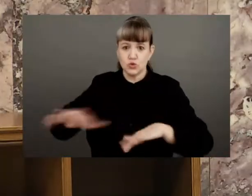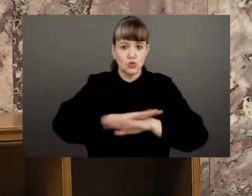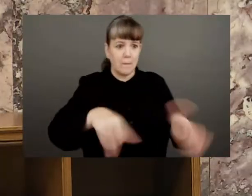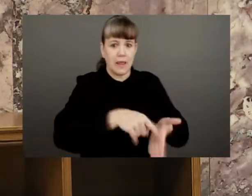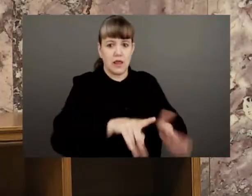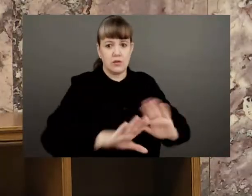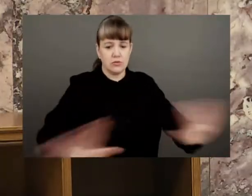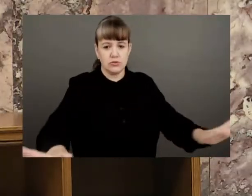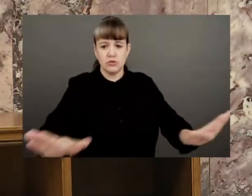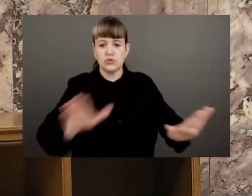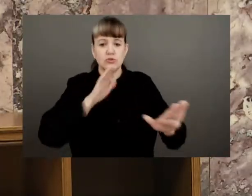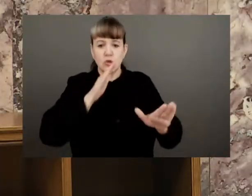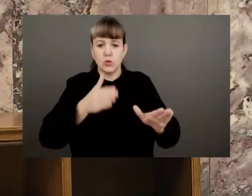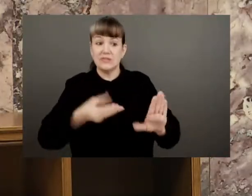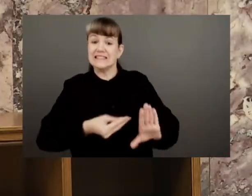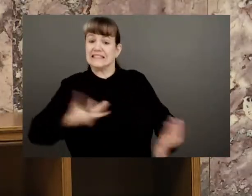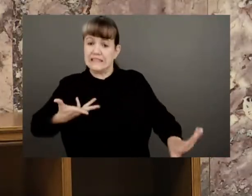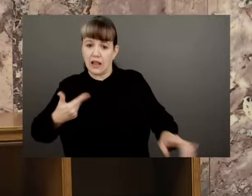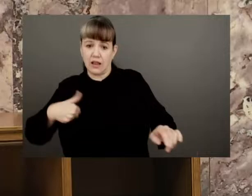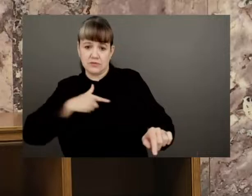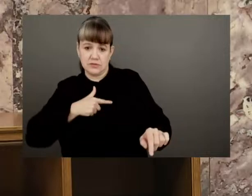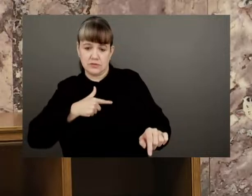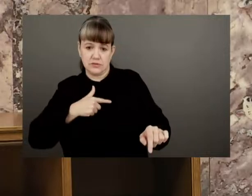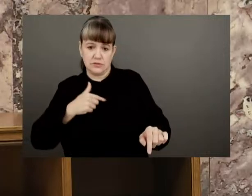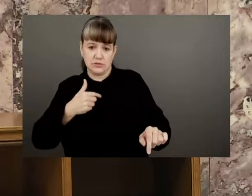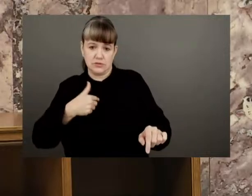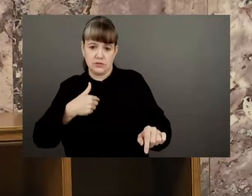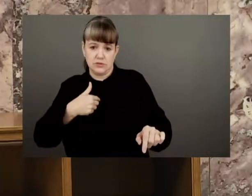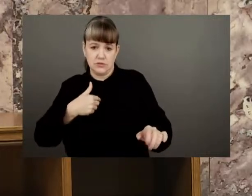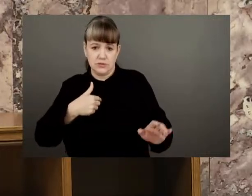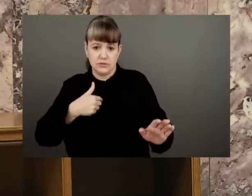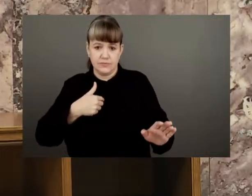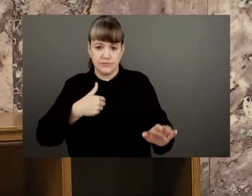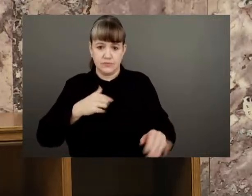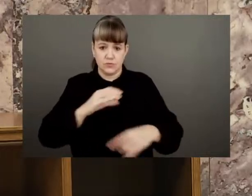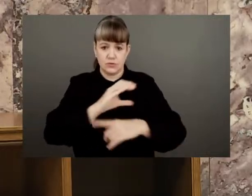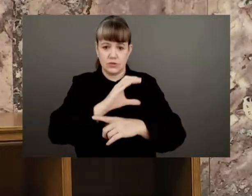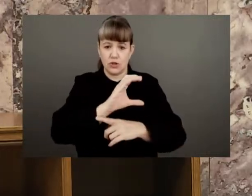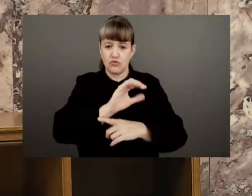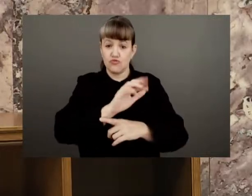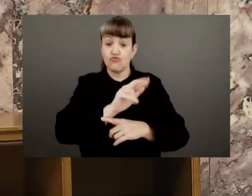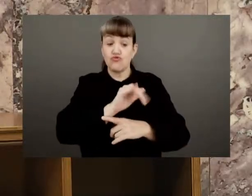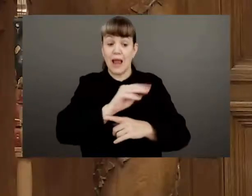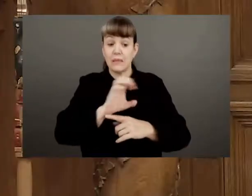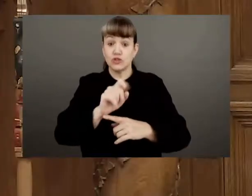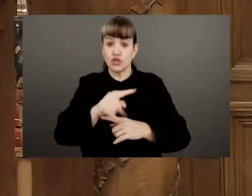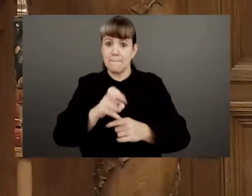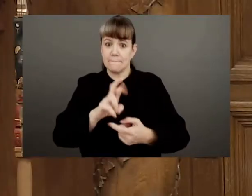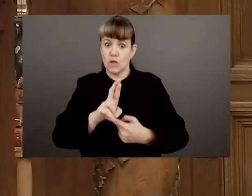them to see, which is to see these criminals behind bars.